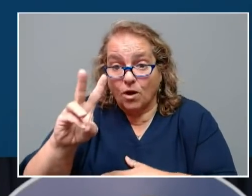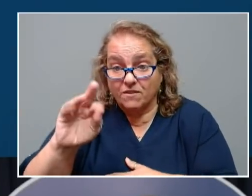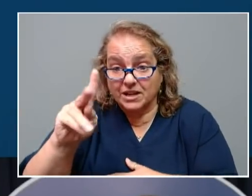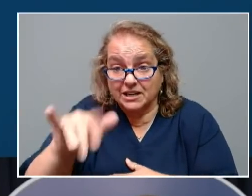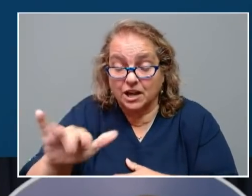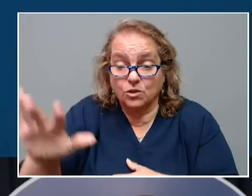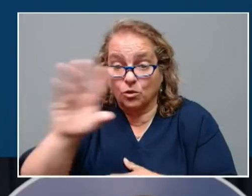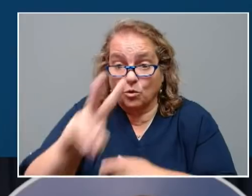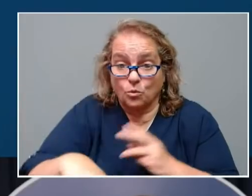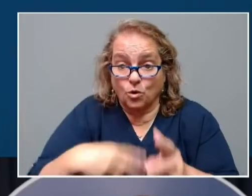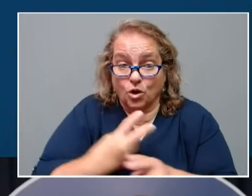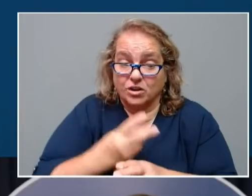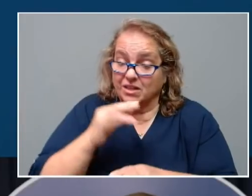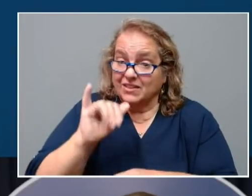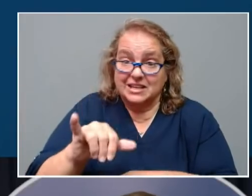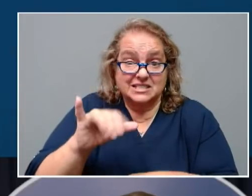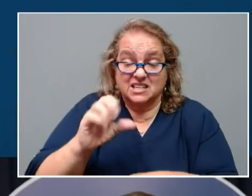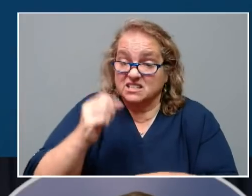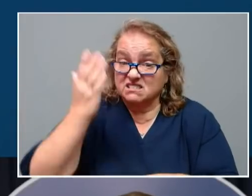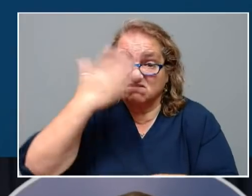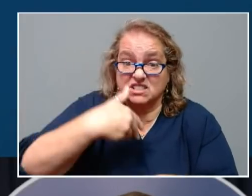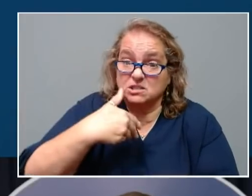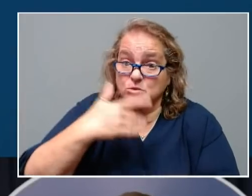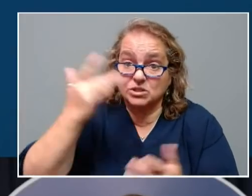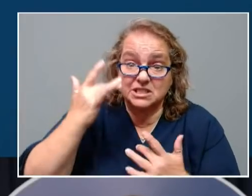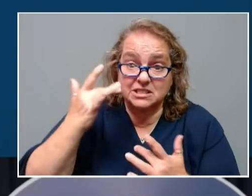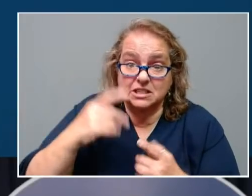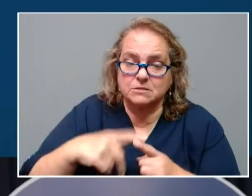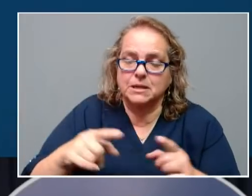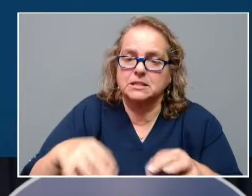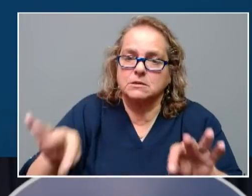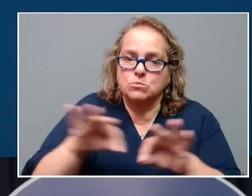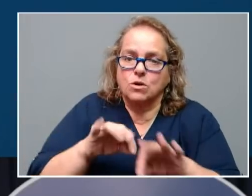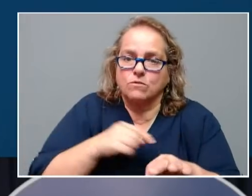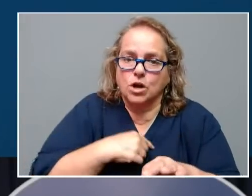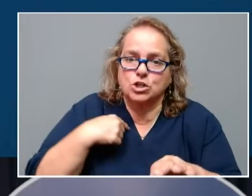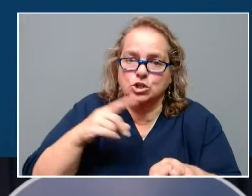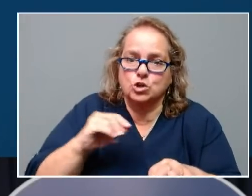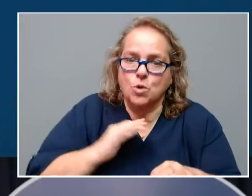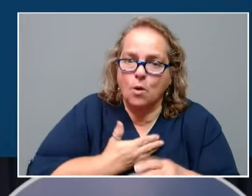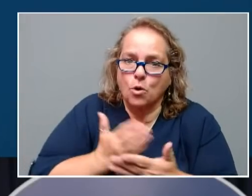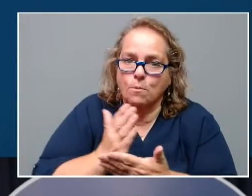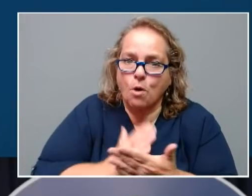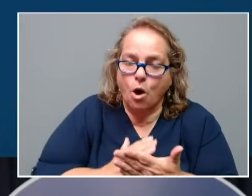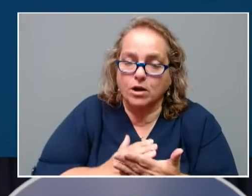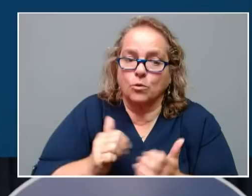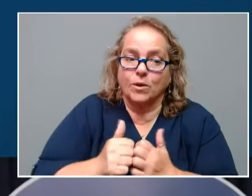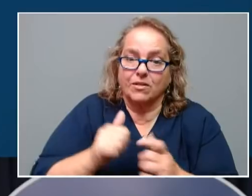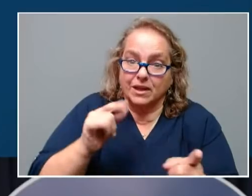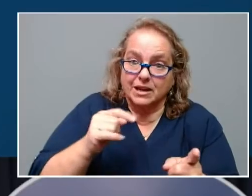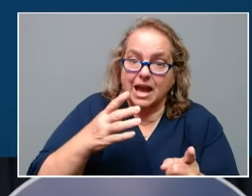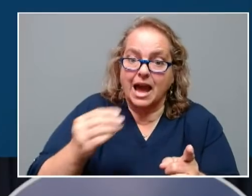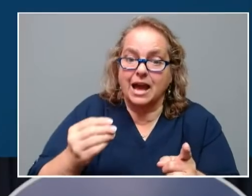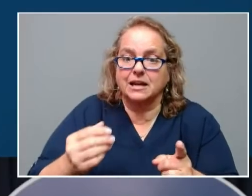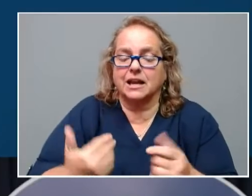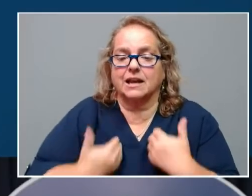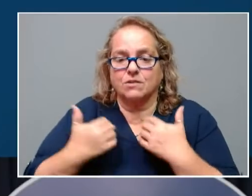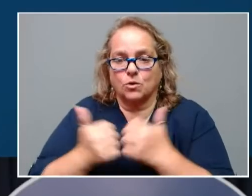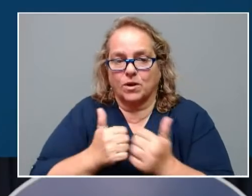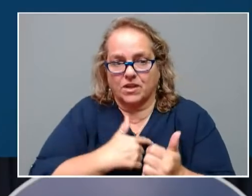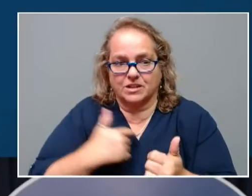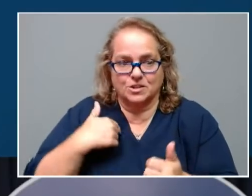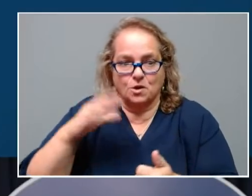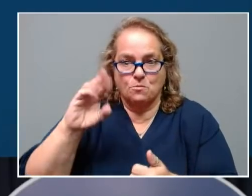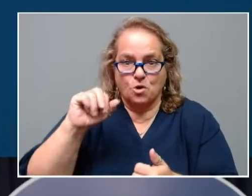an invisible disease, it's critical to do our part to address it and help those living with it. Brody, I know your parents, Katie and